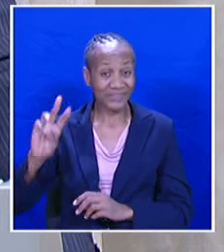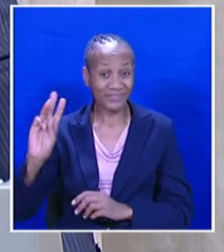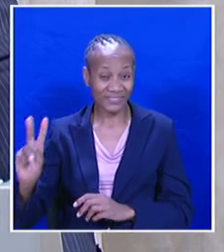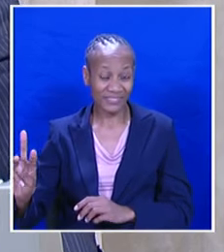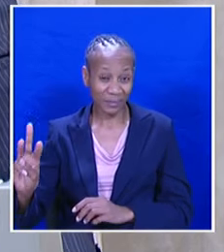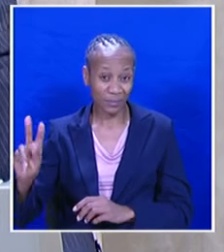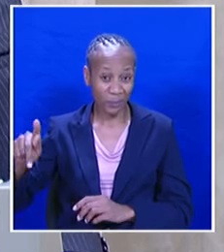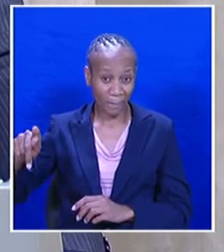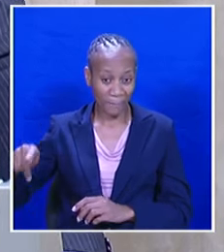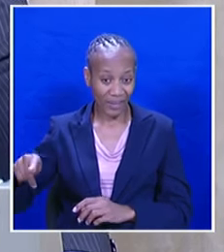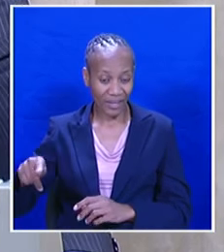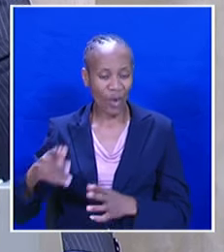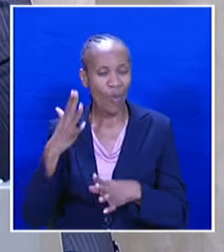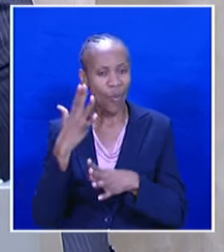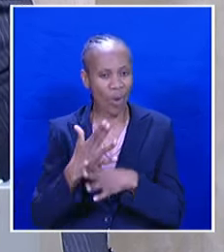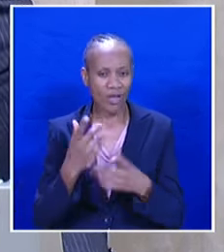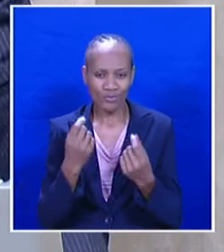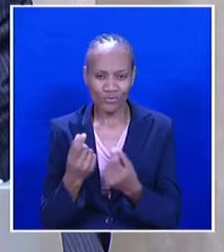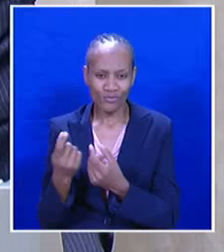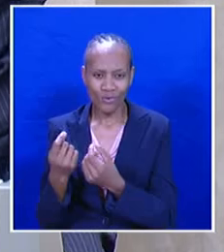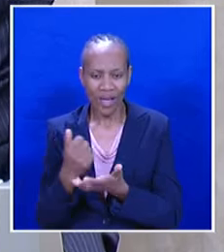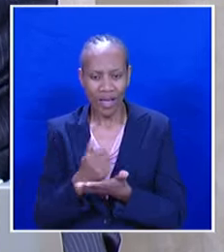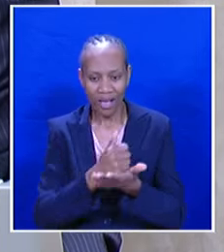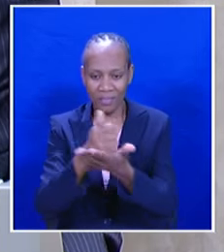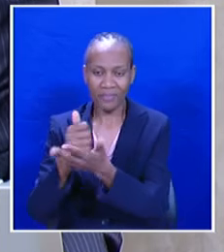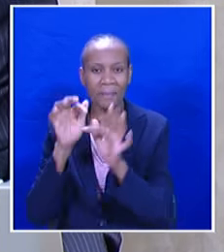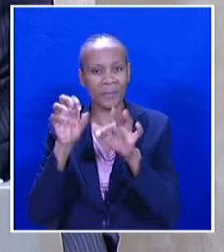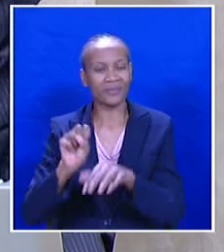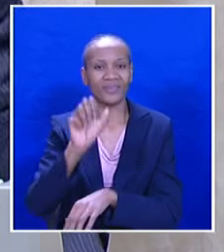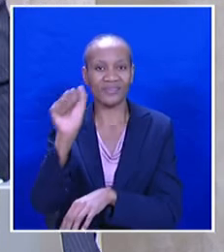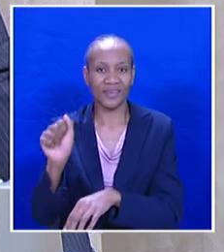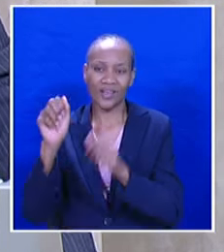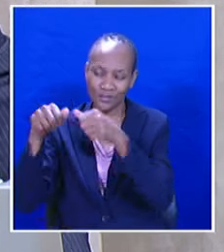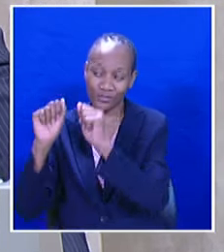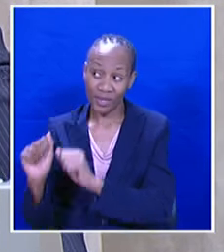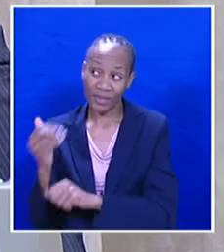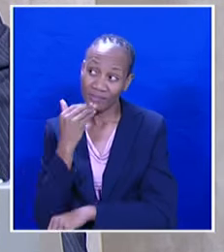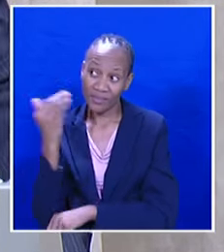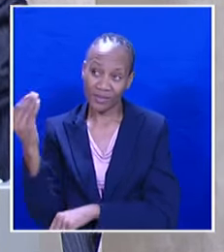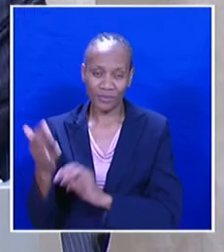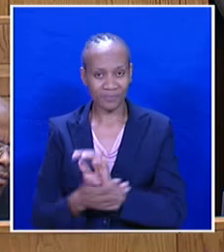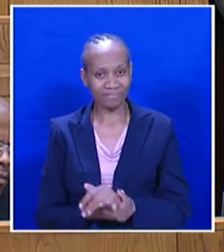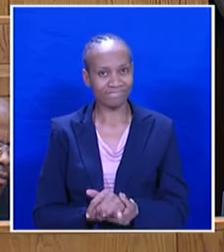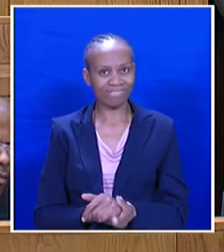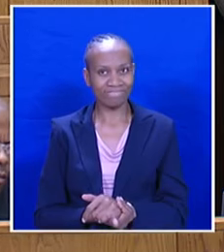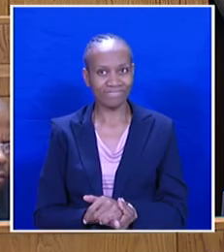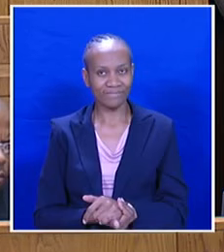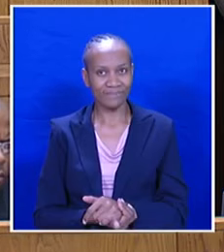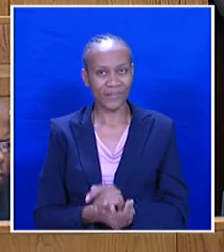purpose amongst our people. Thank you, Chairperson. Thank you, Deputy President. The Honorable Lebeskagne.